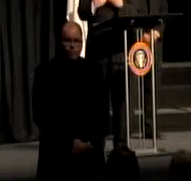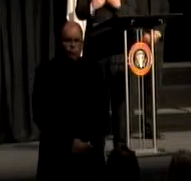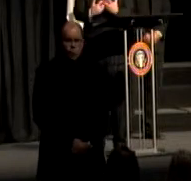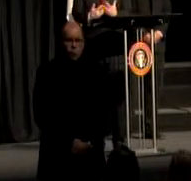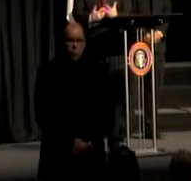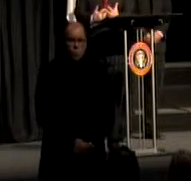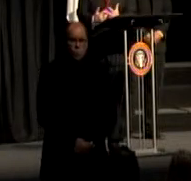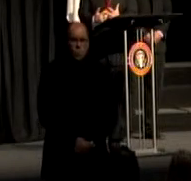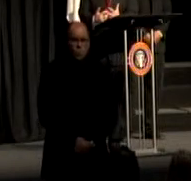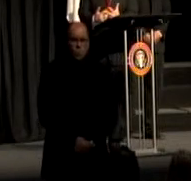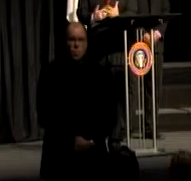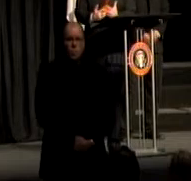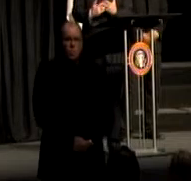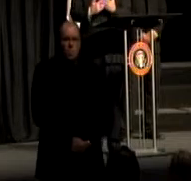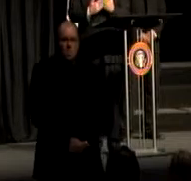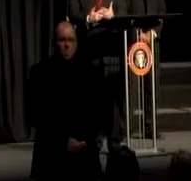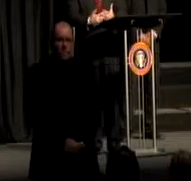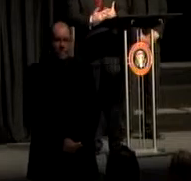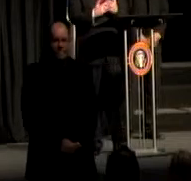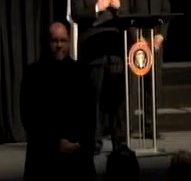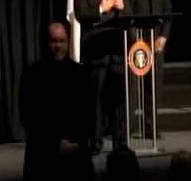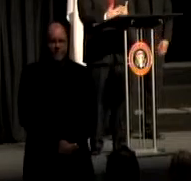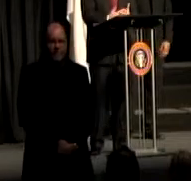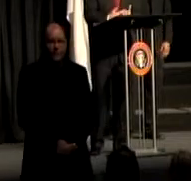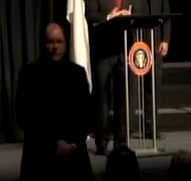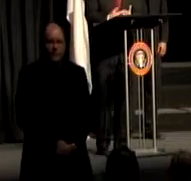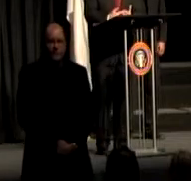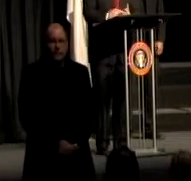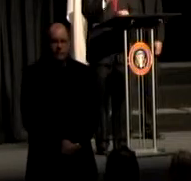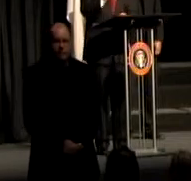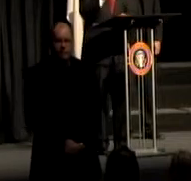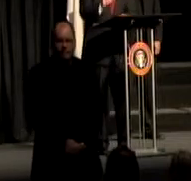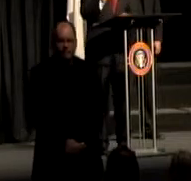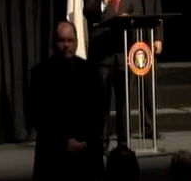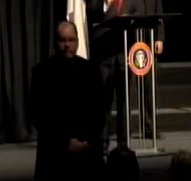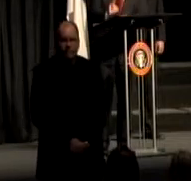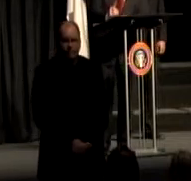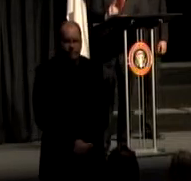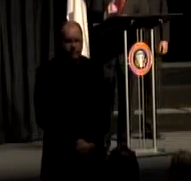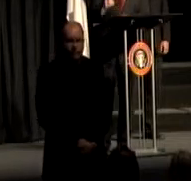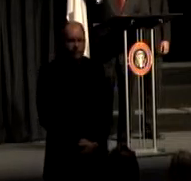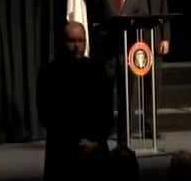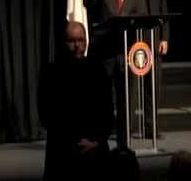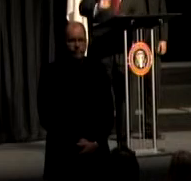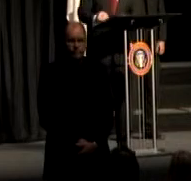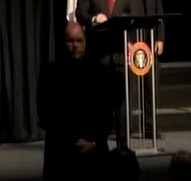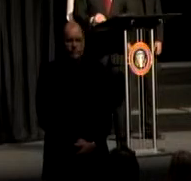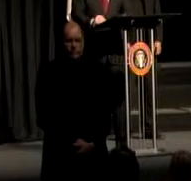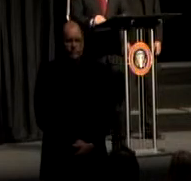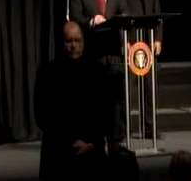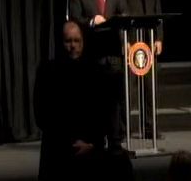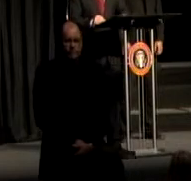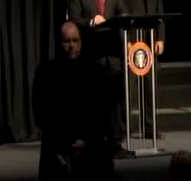to have a compulsion that I am going to do whatever it takes to reproduce myself with those